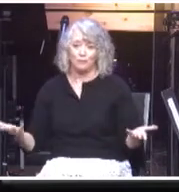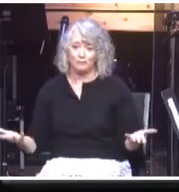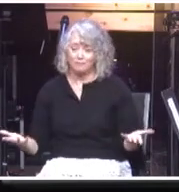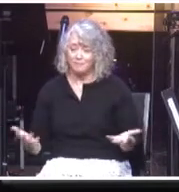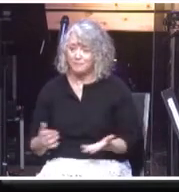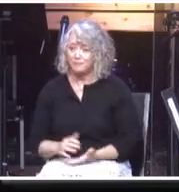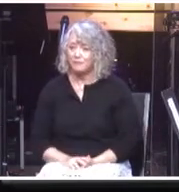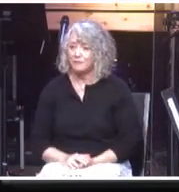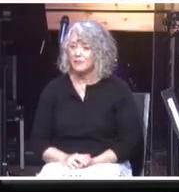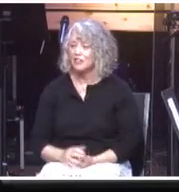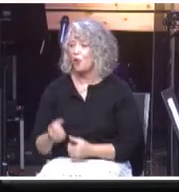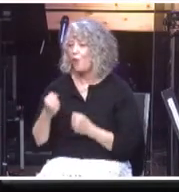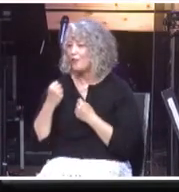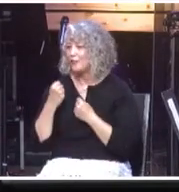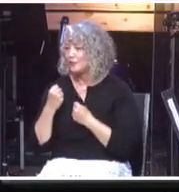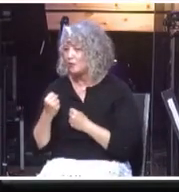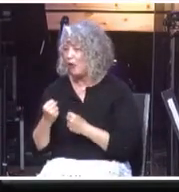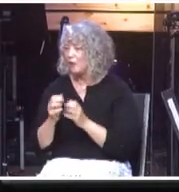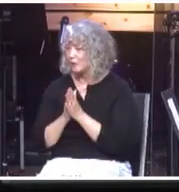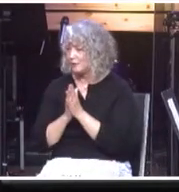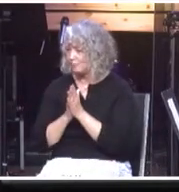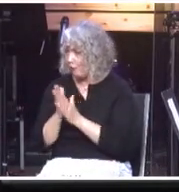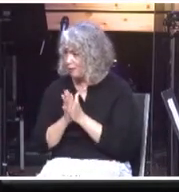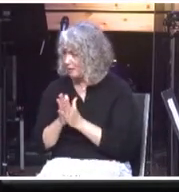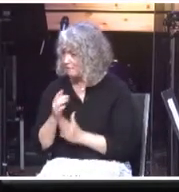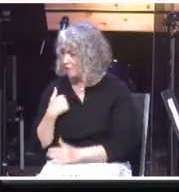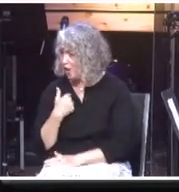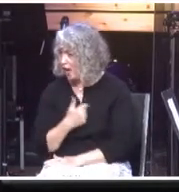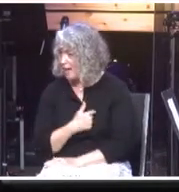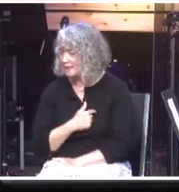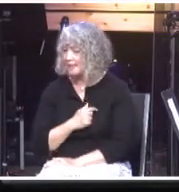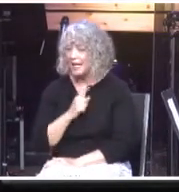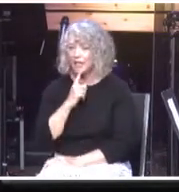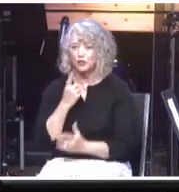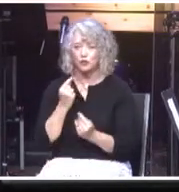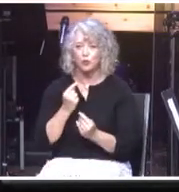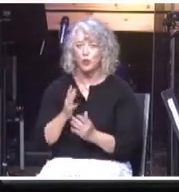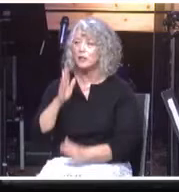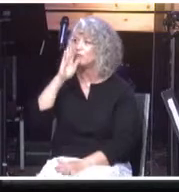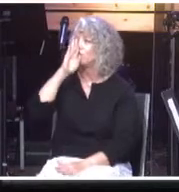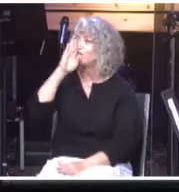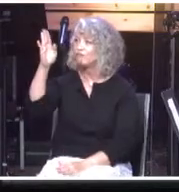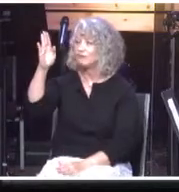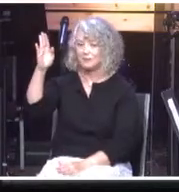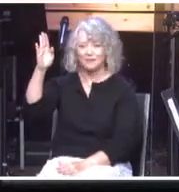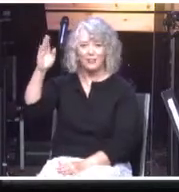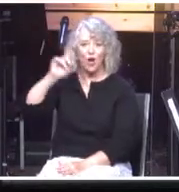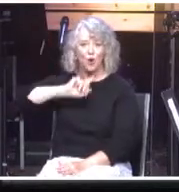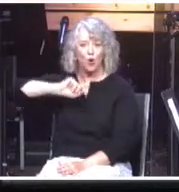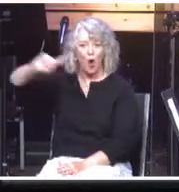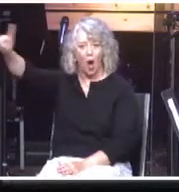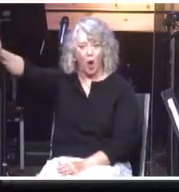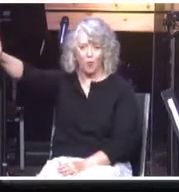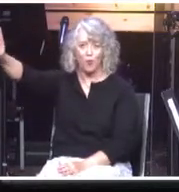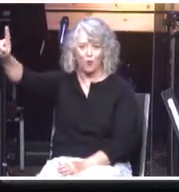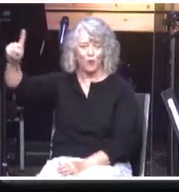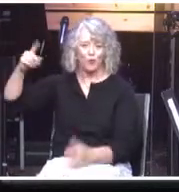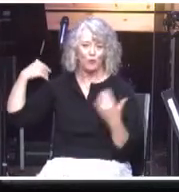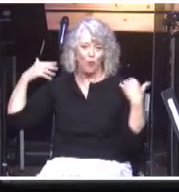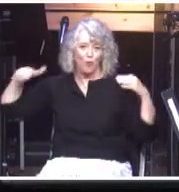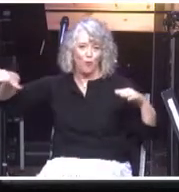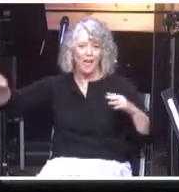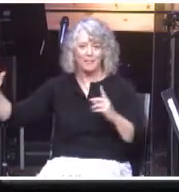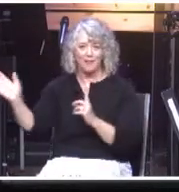So the strongest motive for us to make a beeline to the outstretched wings of our Creator God, David says,